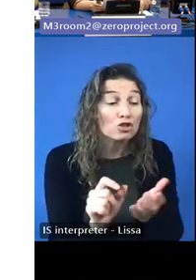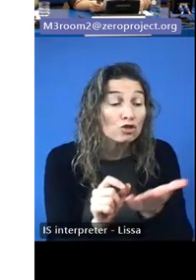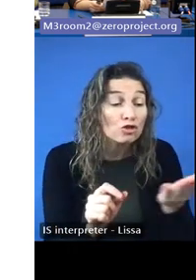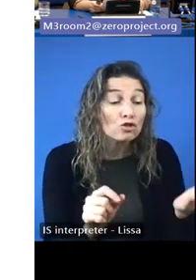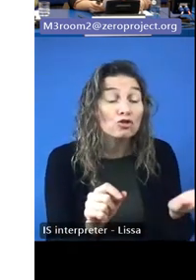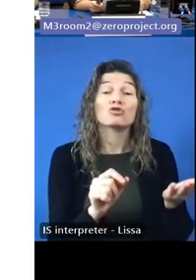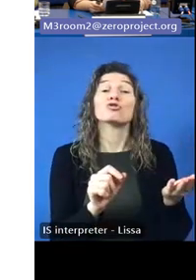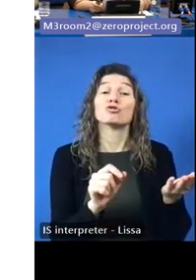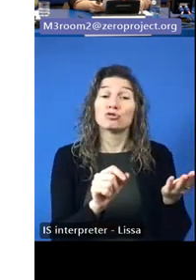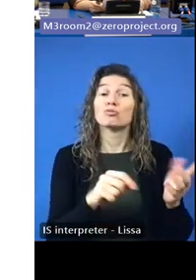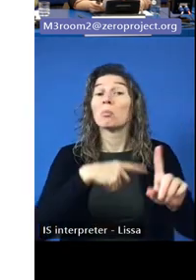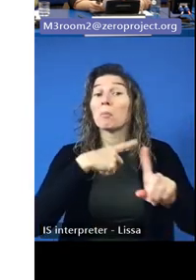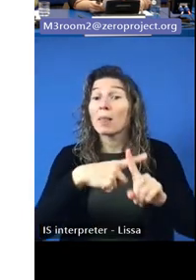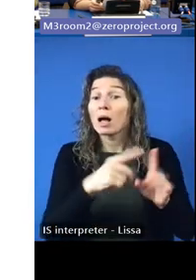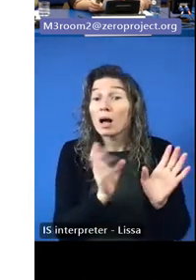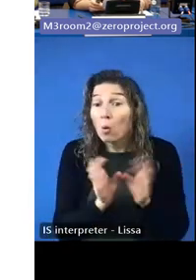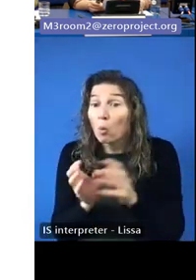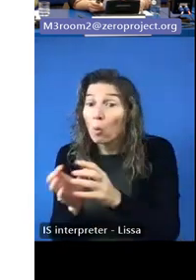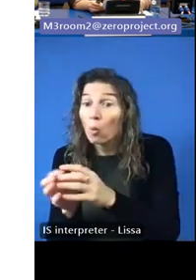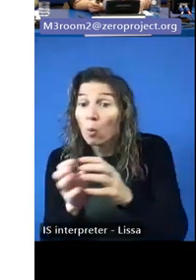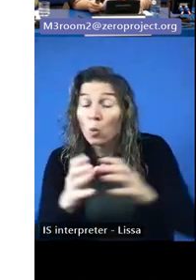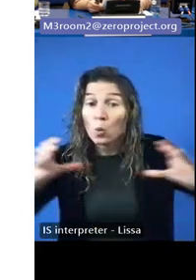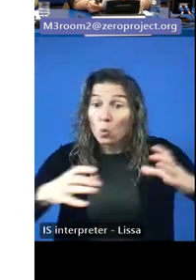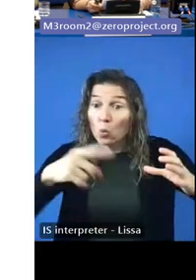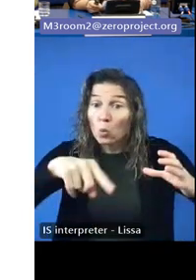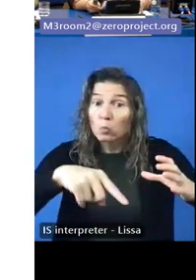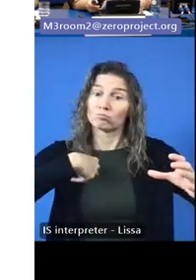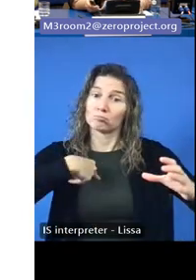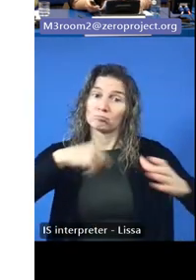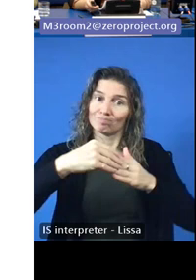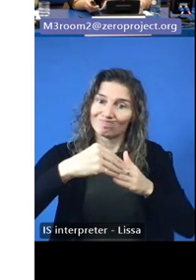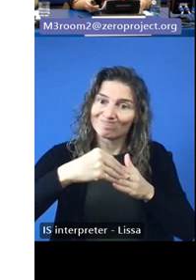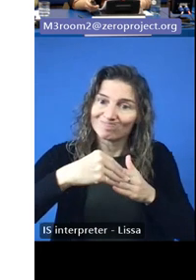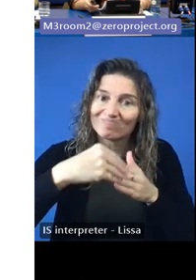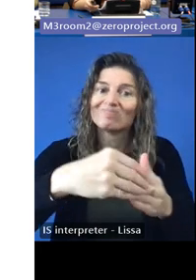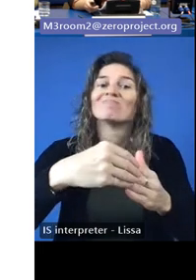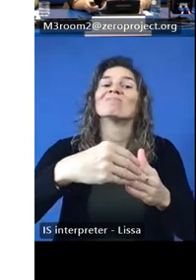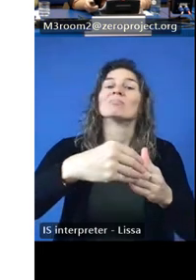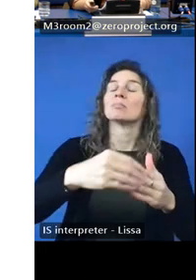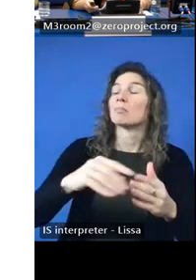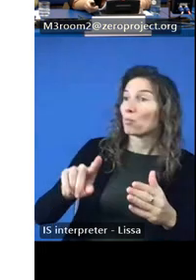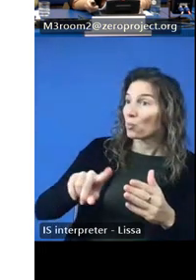leading coalitions to advocate for others to use inclusive policies.